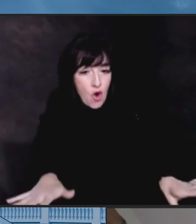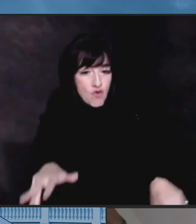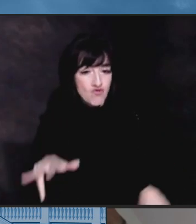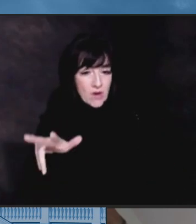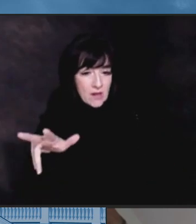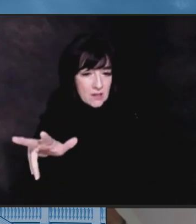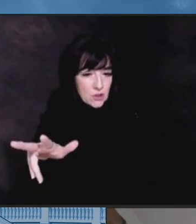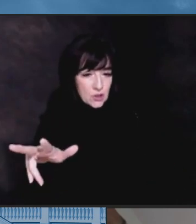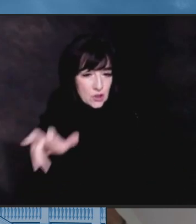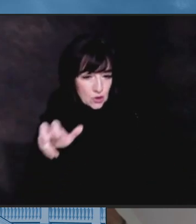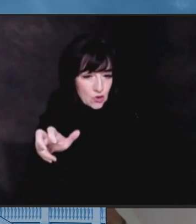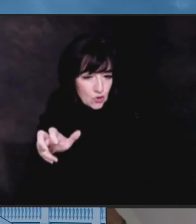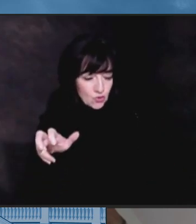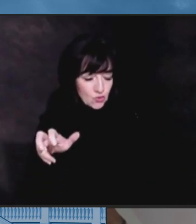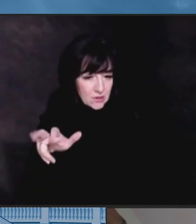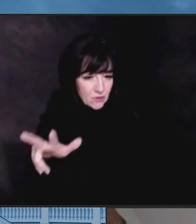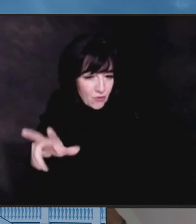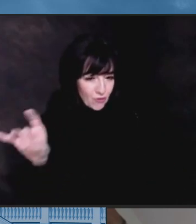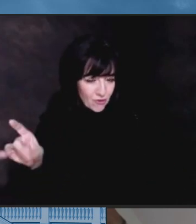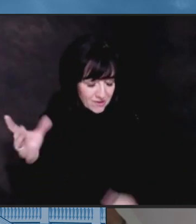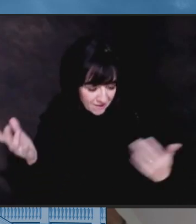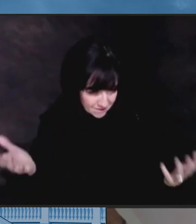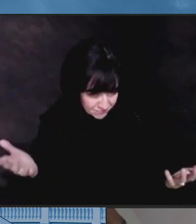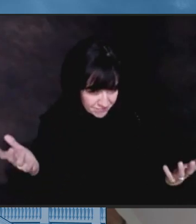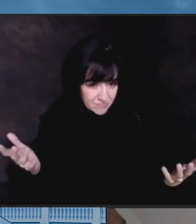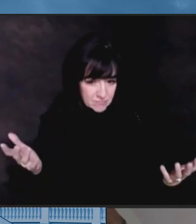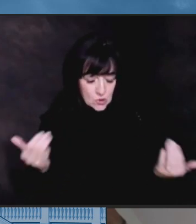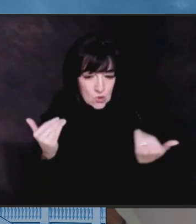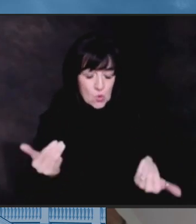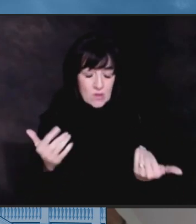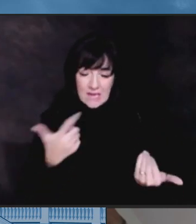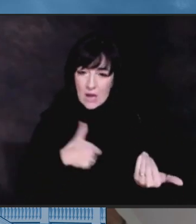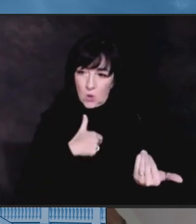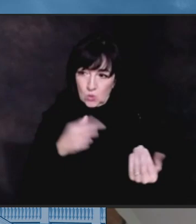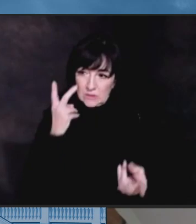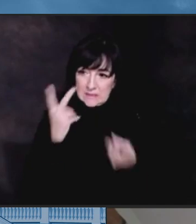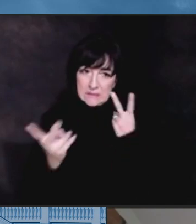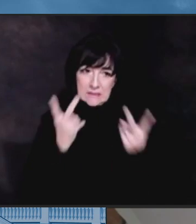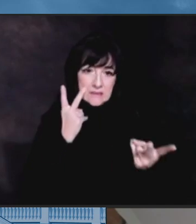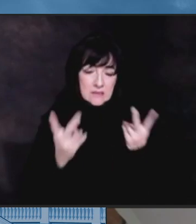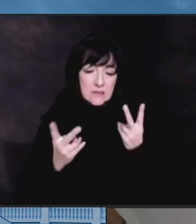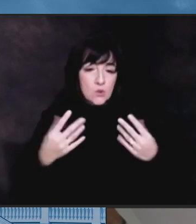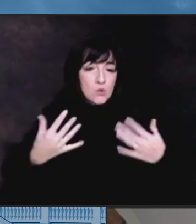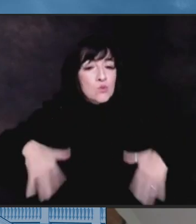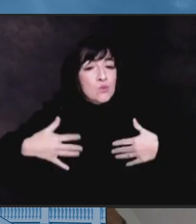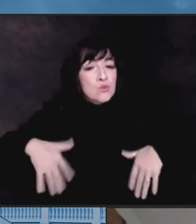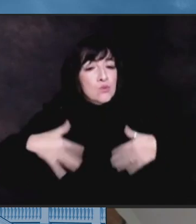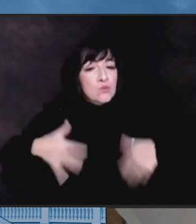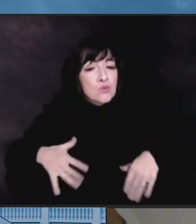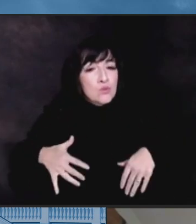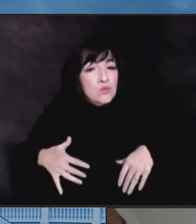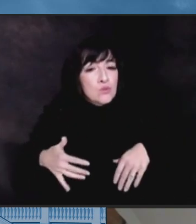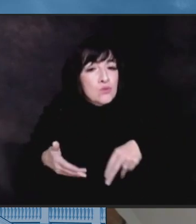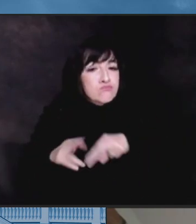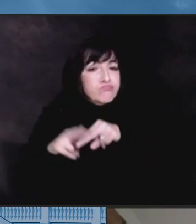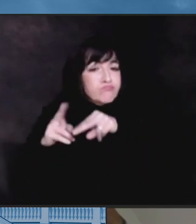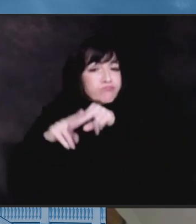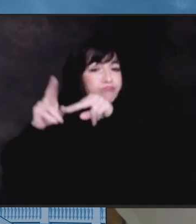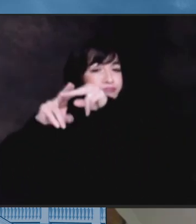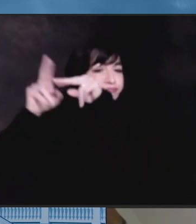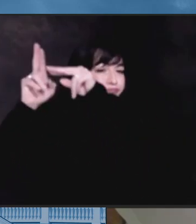been anticipating, and now we're seeing it. As a result of the run up in new positive cases and